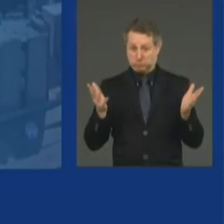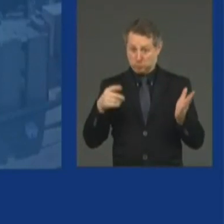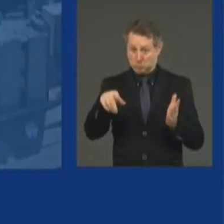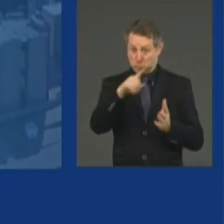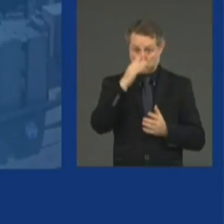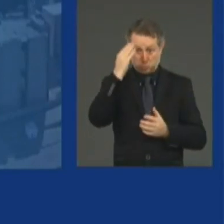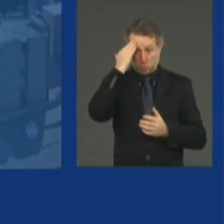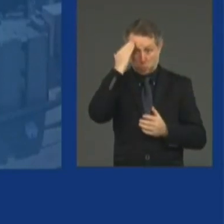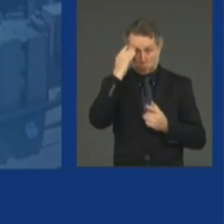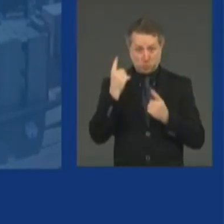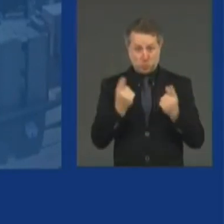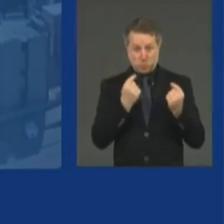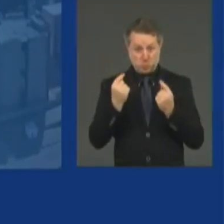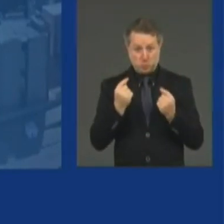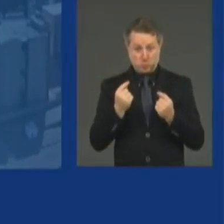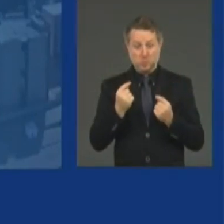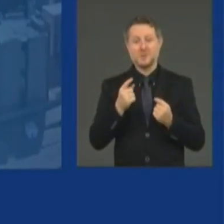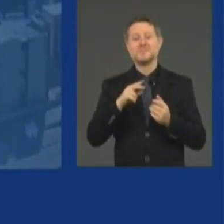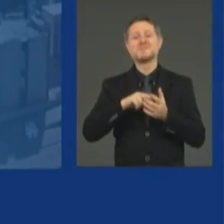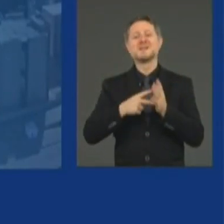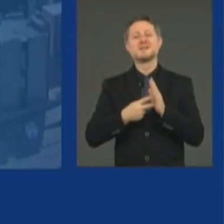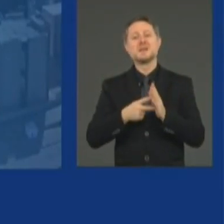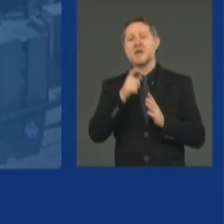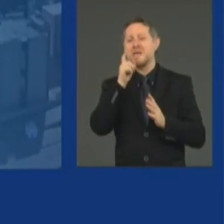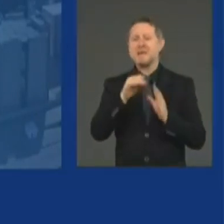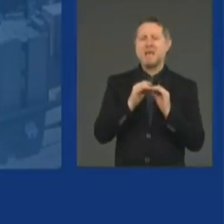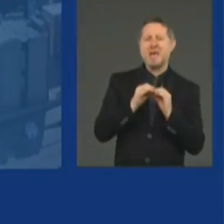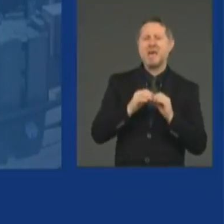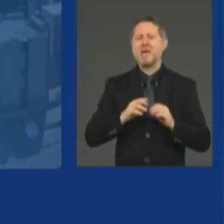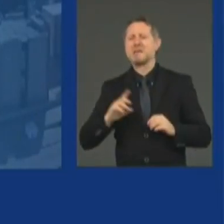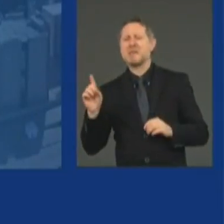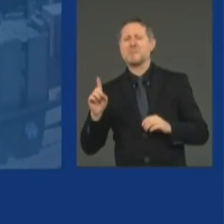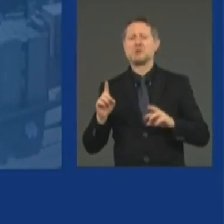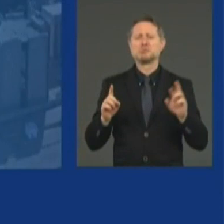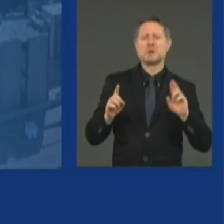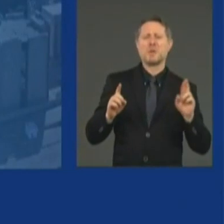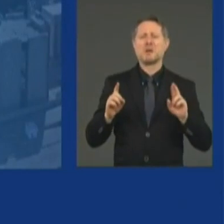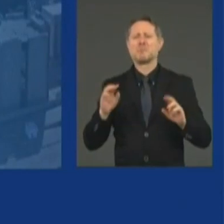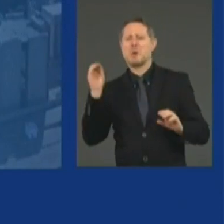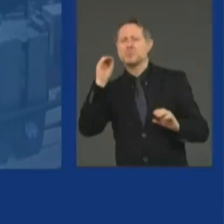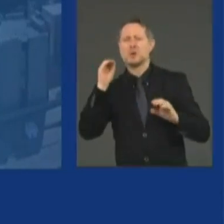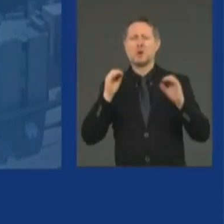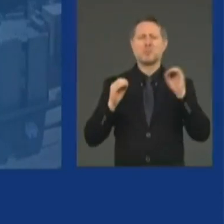because it takes the politics out of it. It takes a personal opinion out of it.